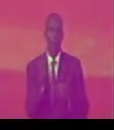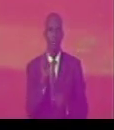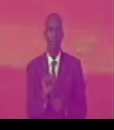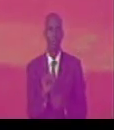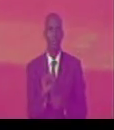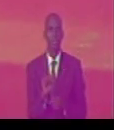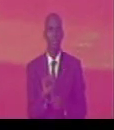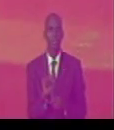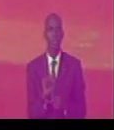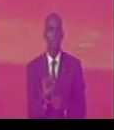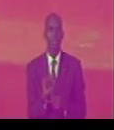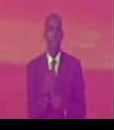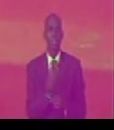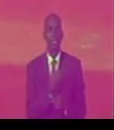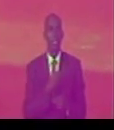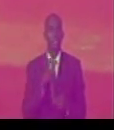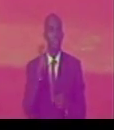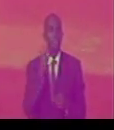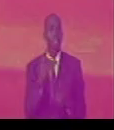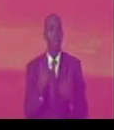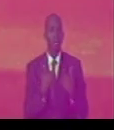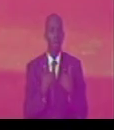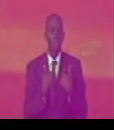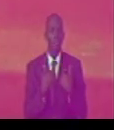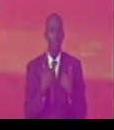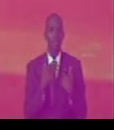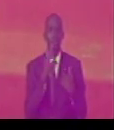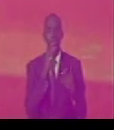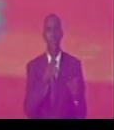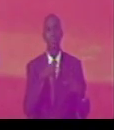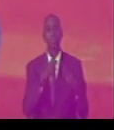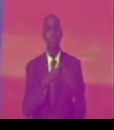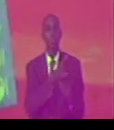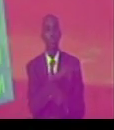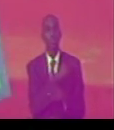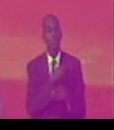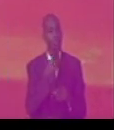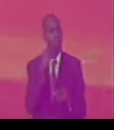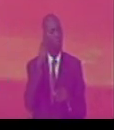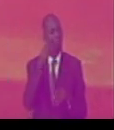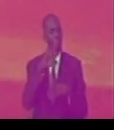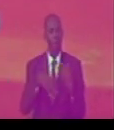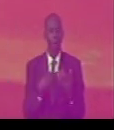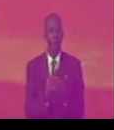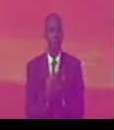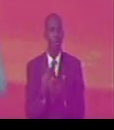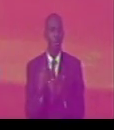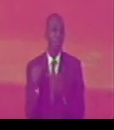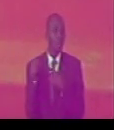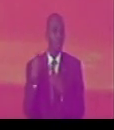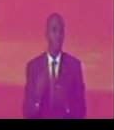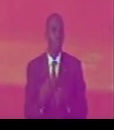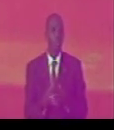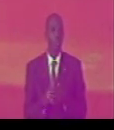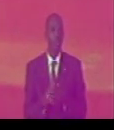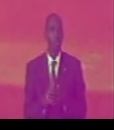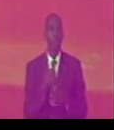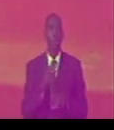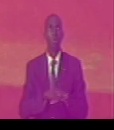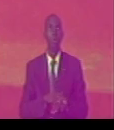fibula have fractures. And I've been bedridden all this while, been going to the hospital for